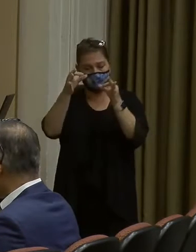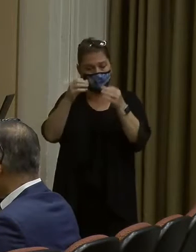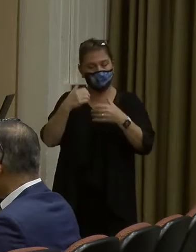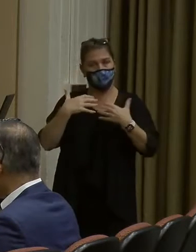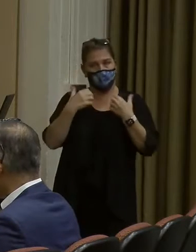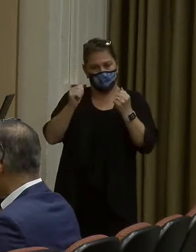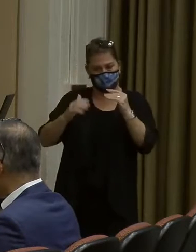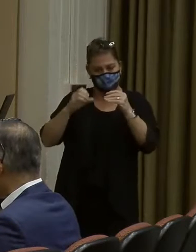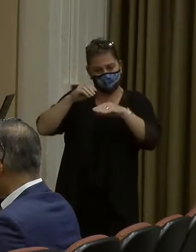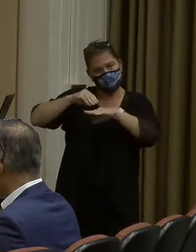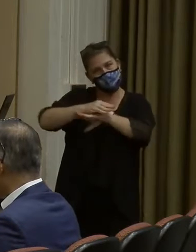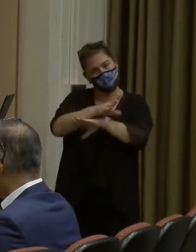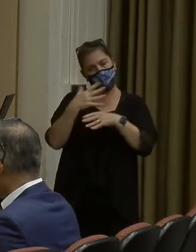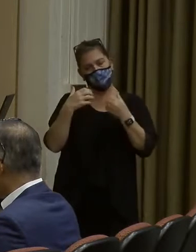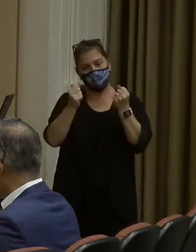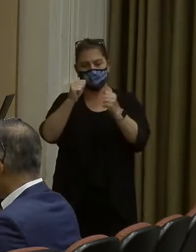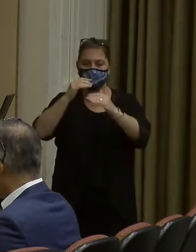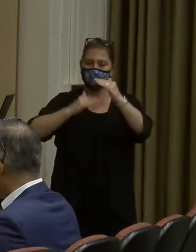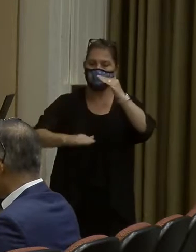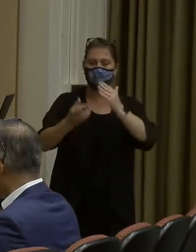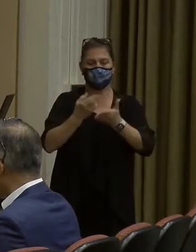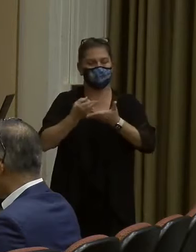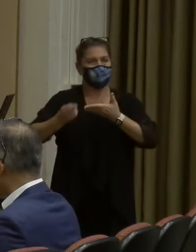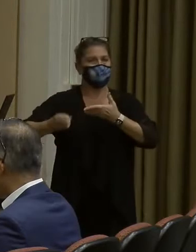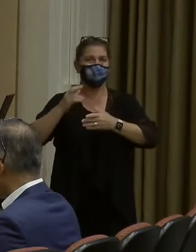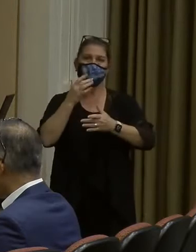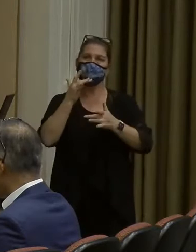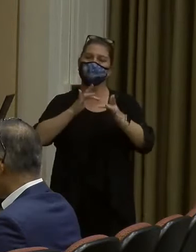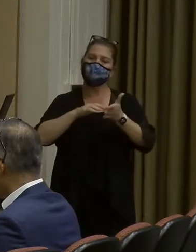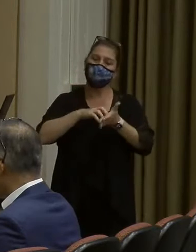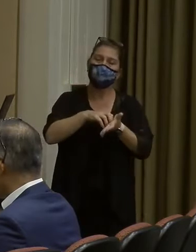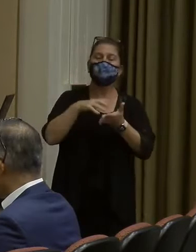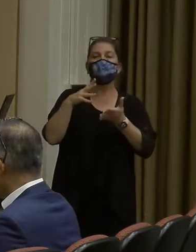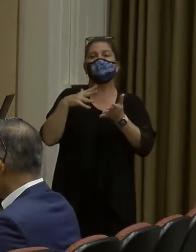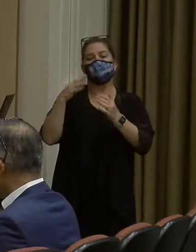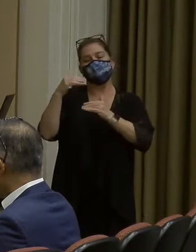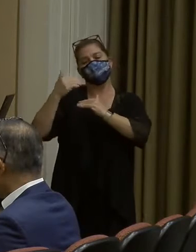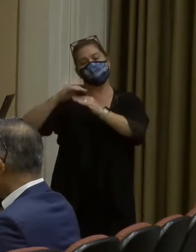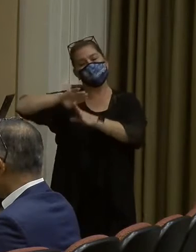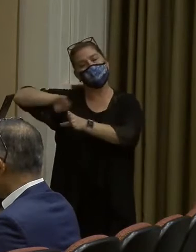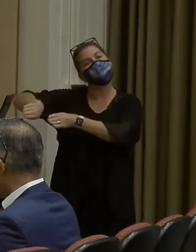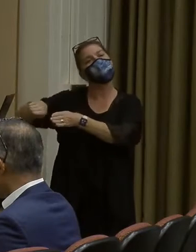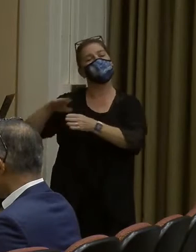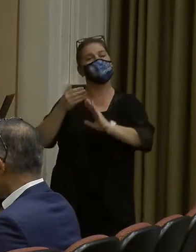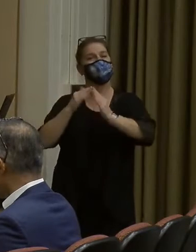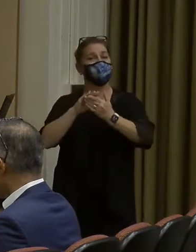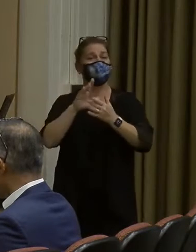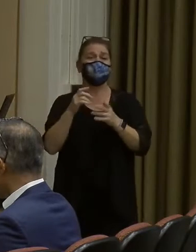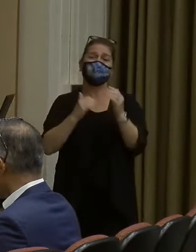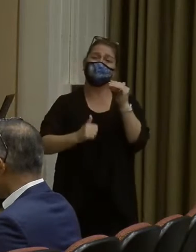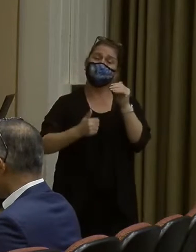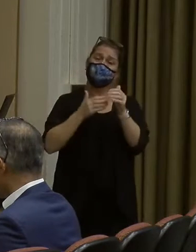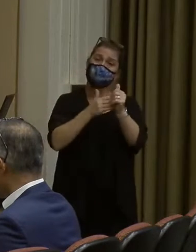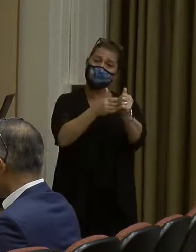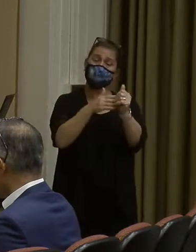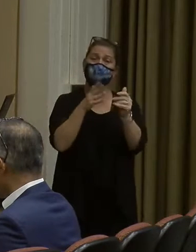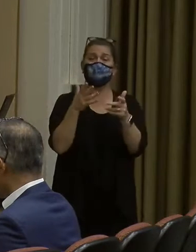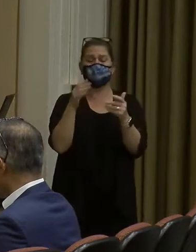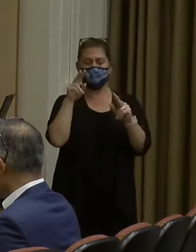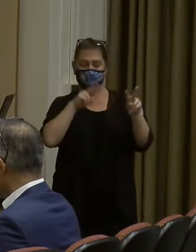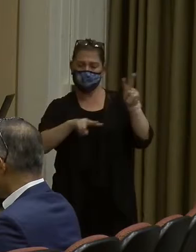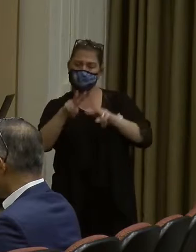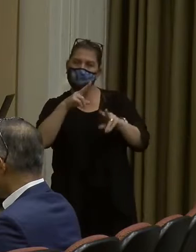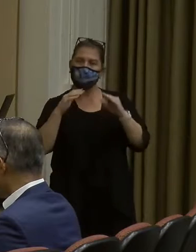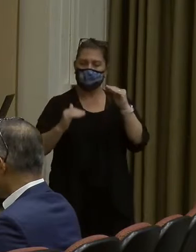health inequities among under-resourced, vulnerable, and marginalized communities, and is the pioneer of new approach to examining